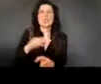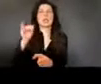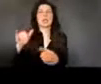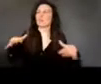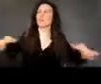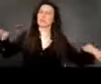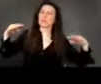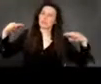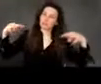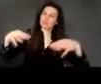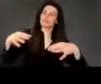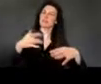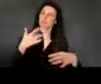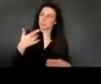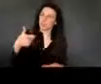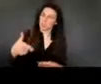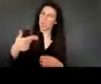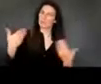a space of a national history.